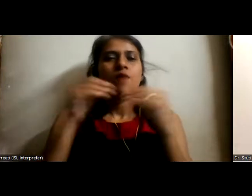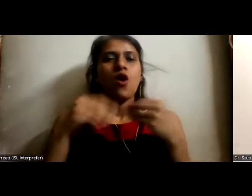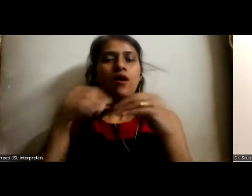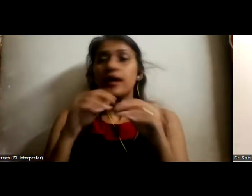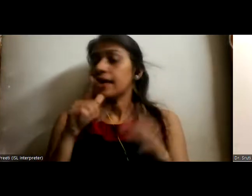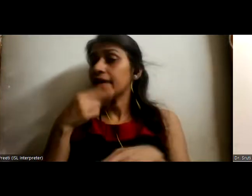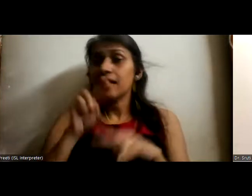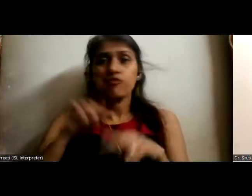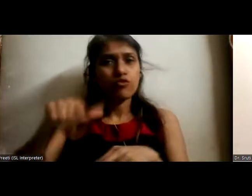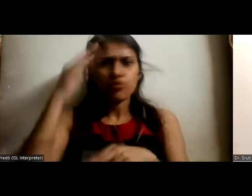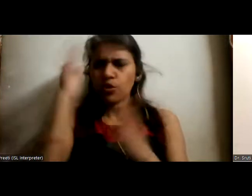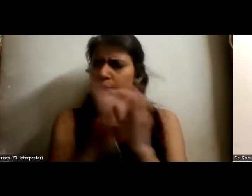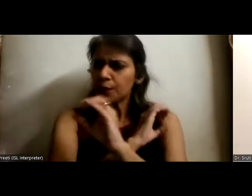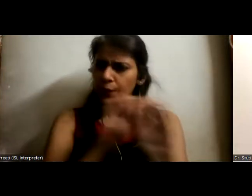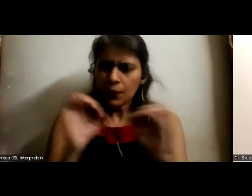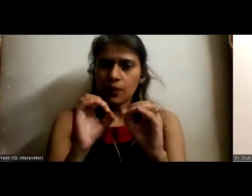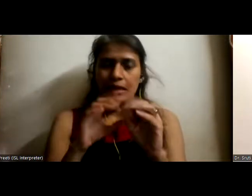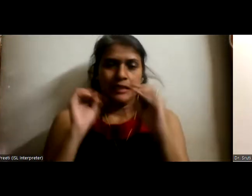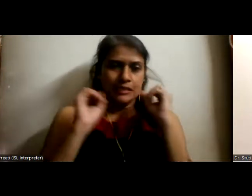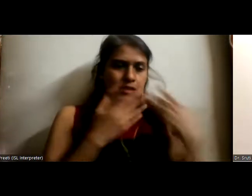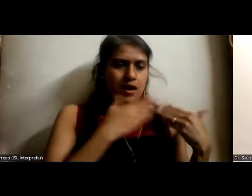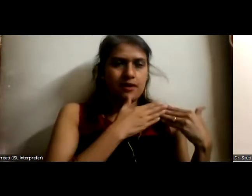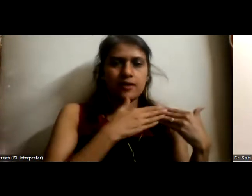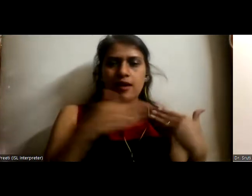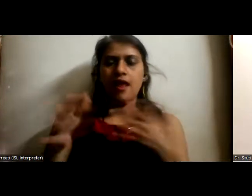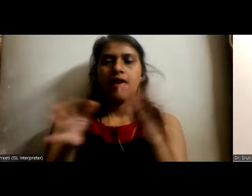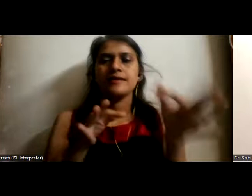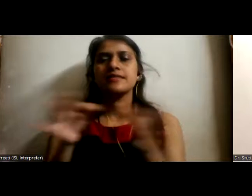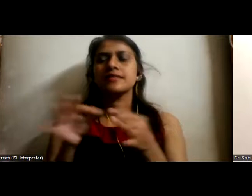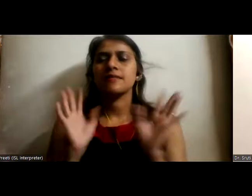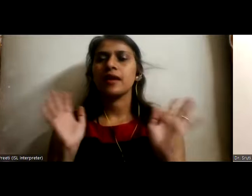and not just a focus on the topic.